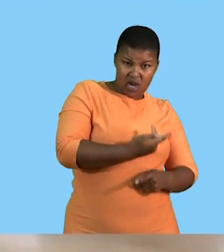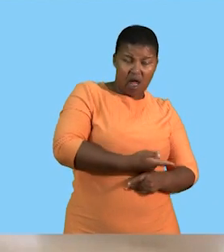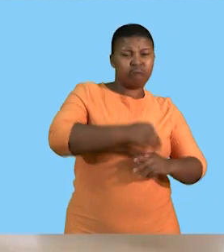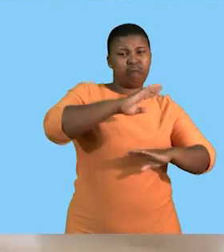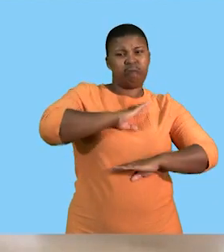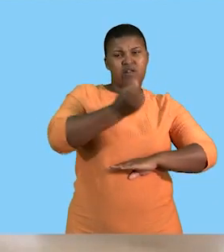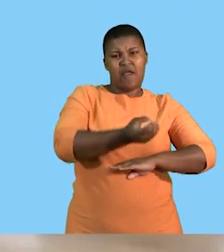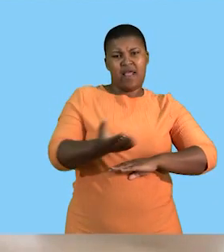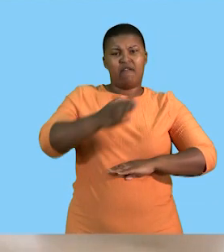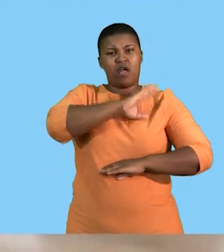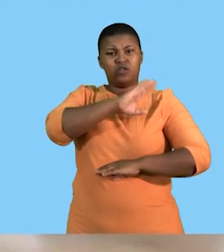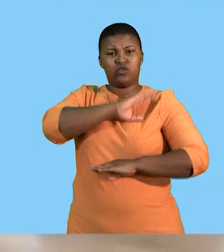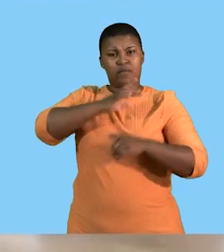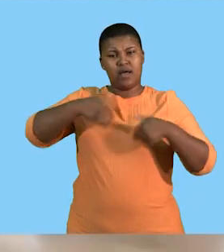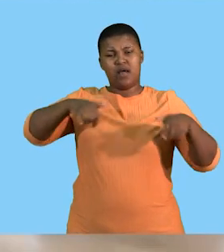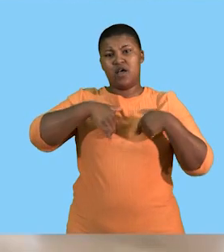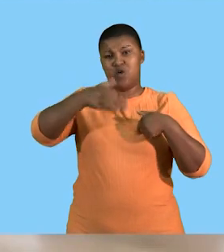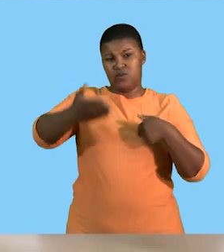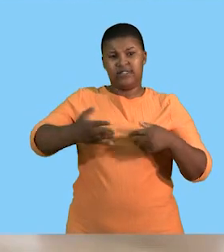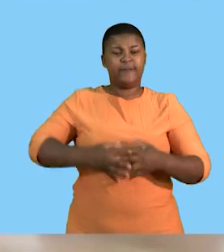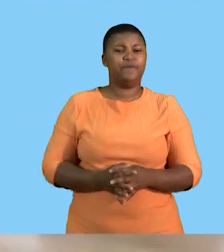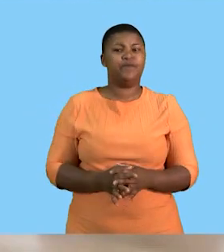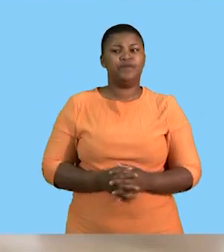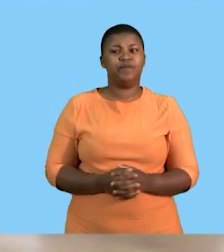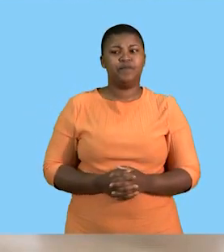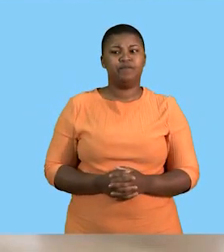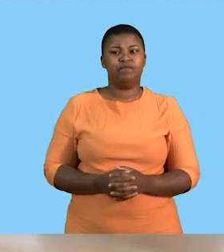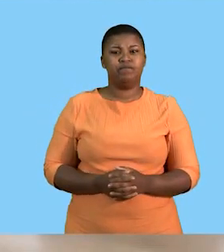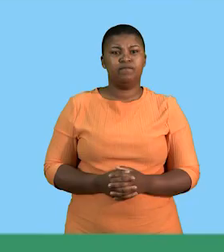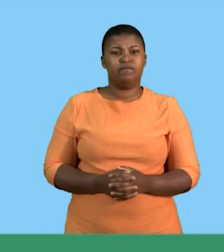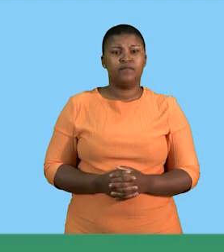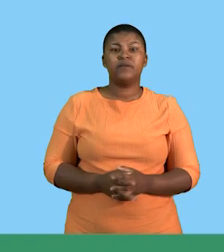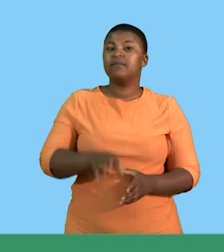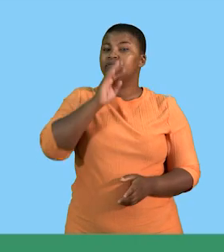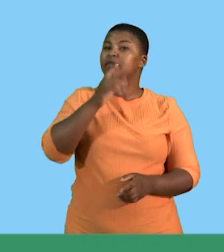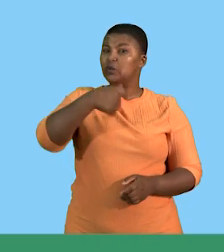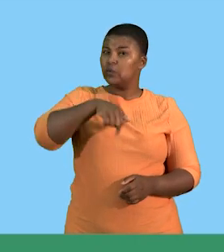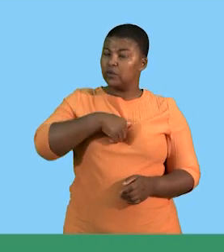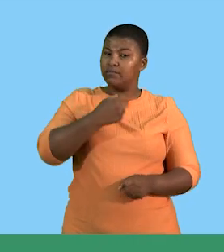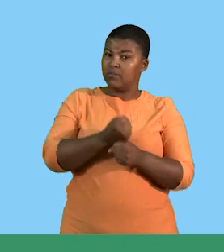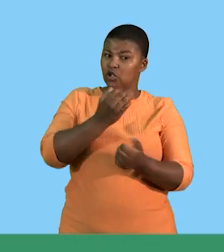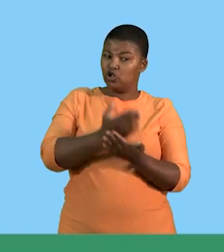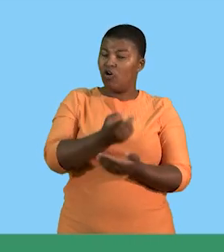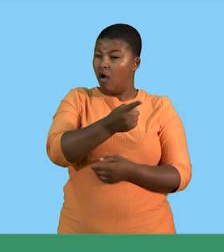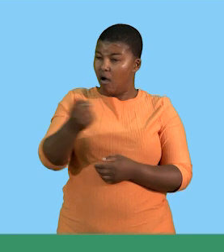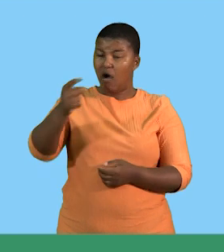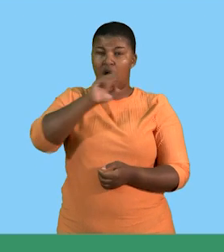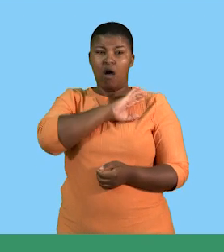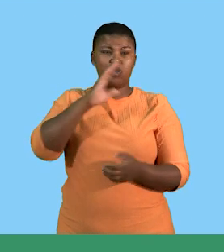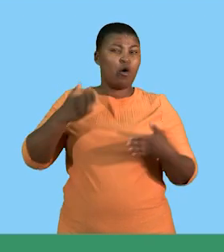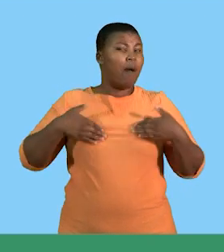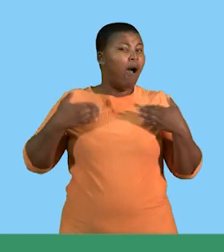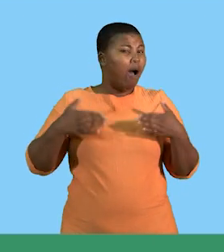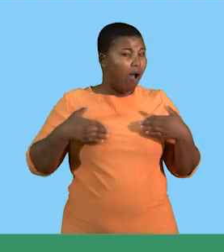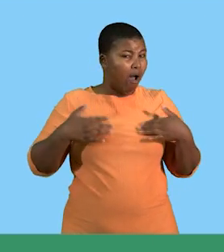satisfy our consumers' needs. We are matching or keeping them happy according to their